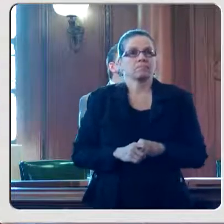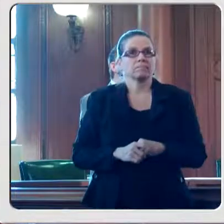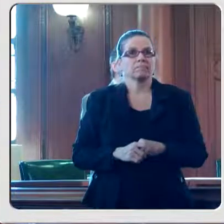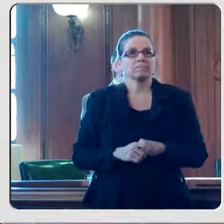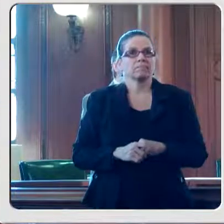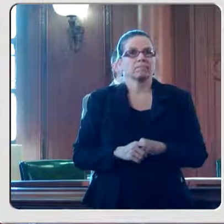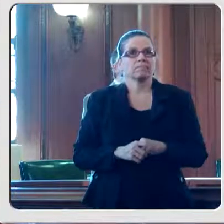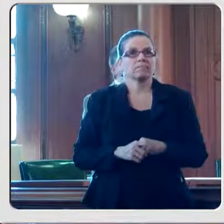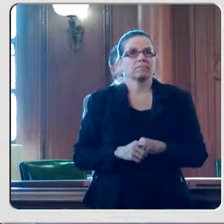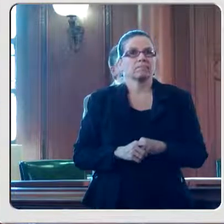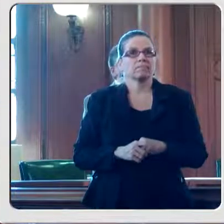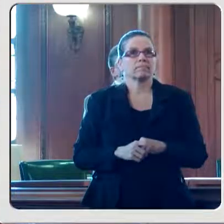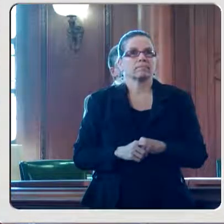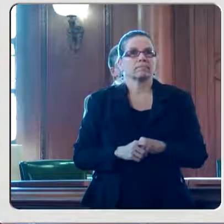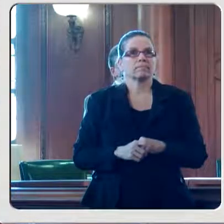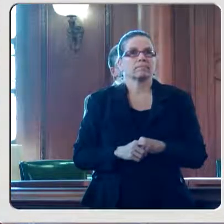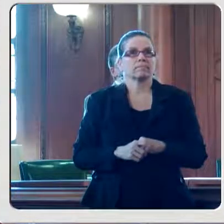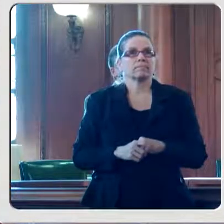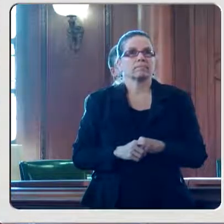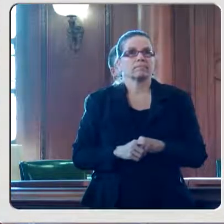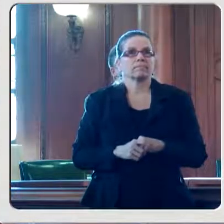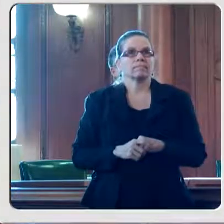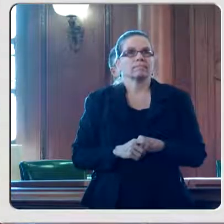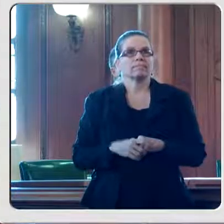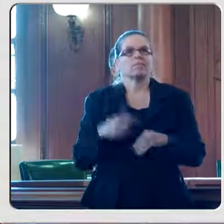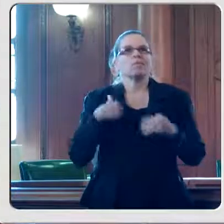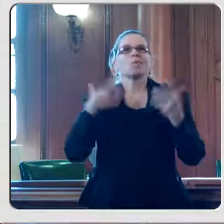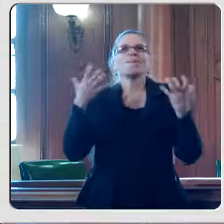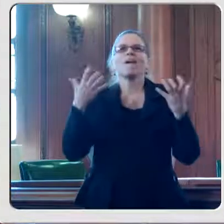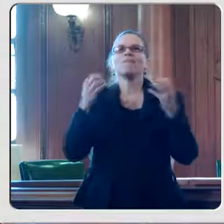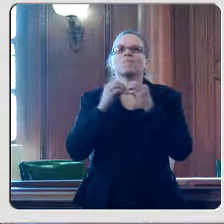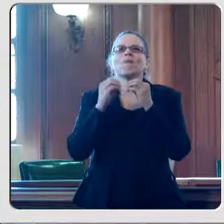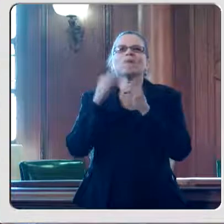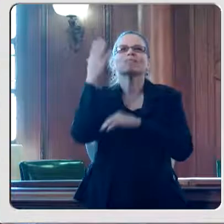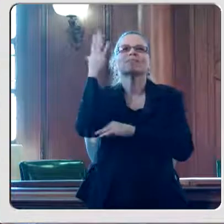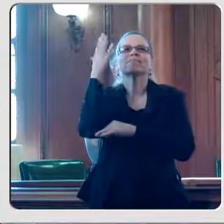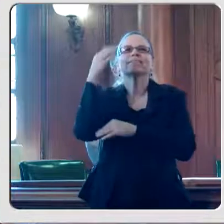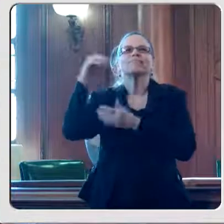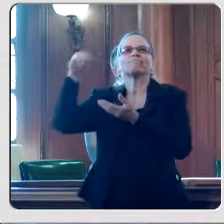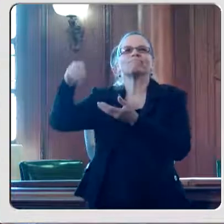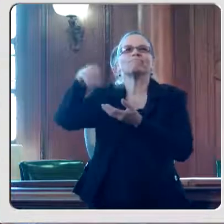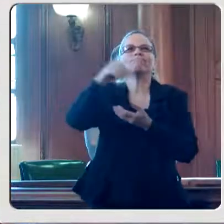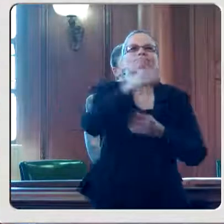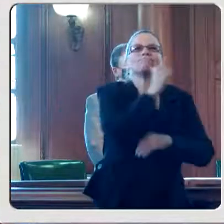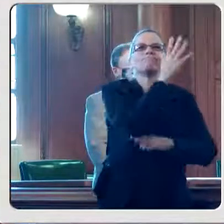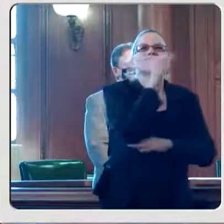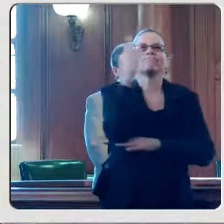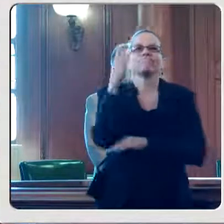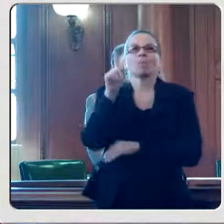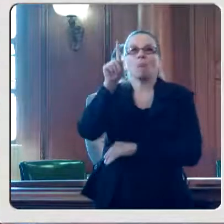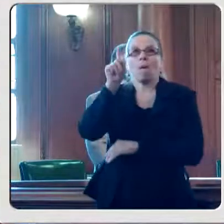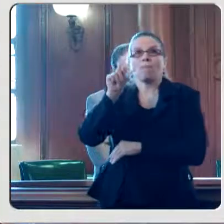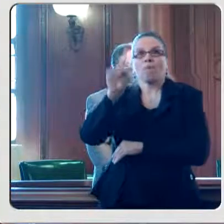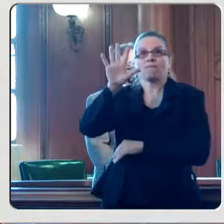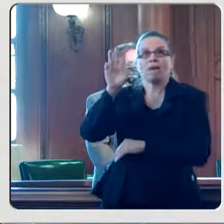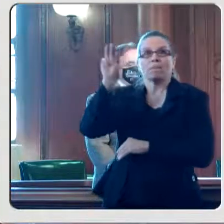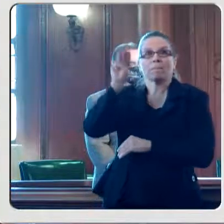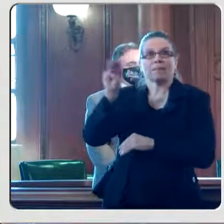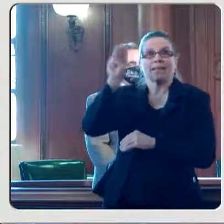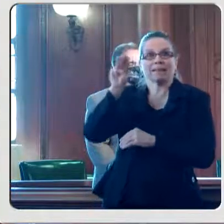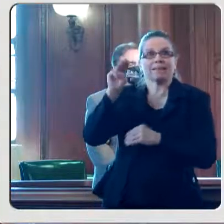to plant a tree in your yard. We have a $1.5 million grant award. You can call 311 or